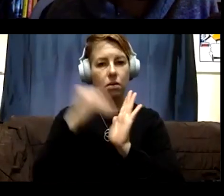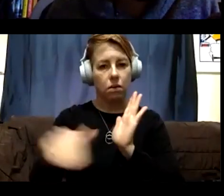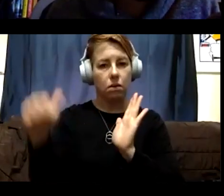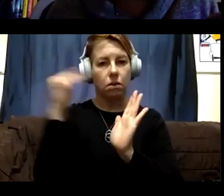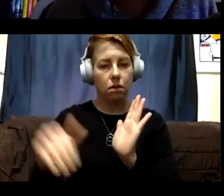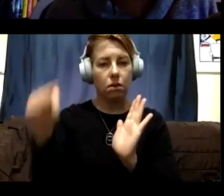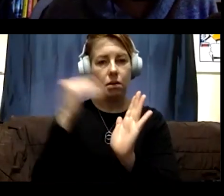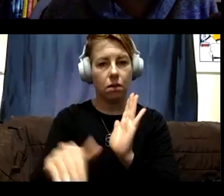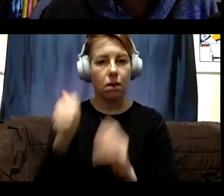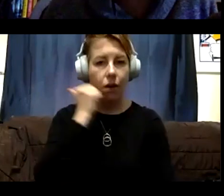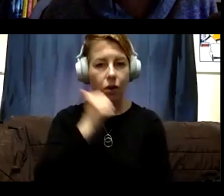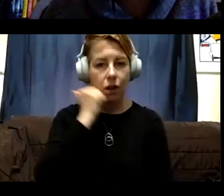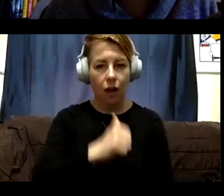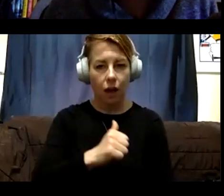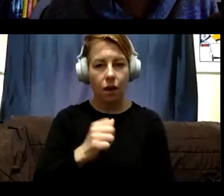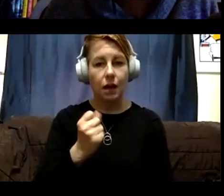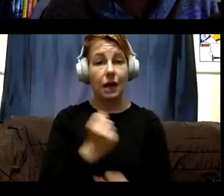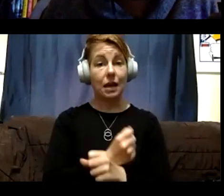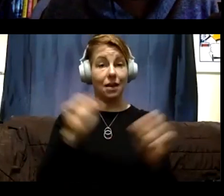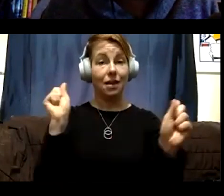Emancipation, with no hint of peace.